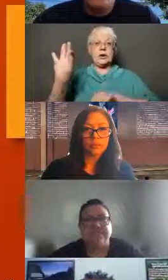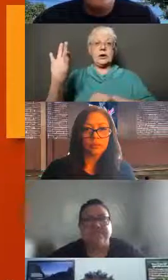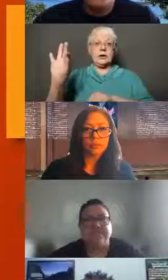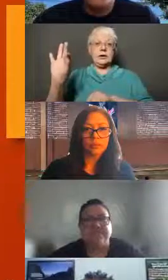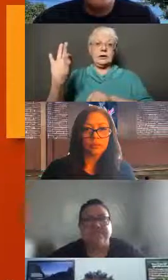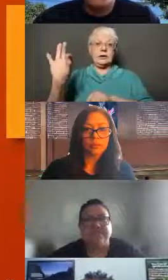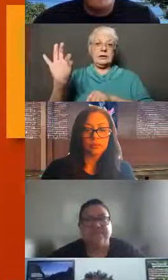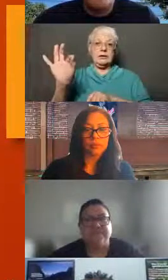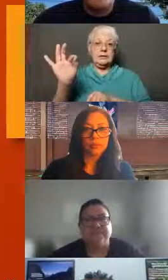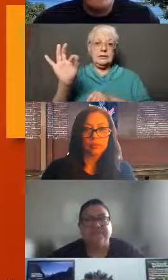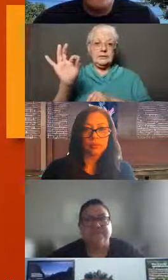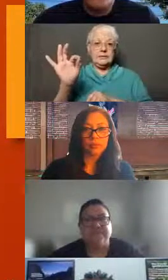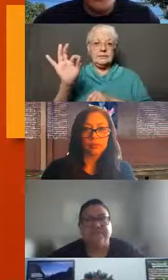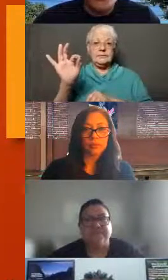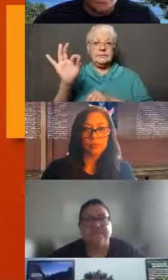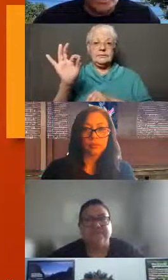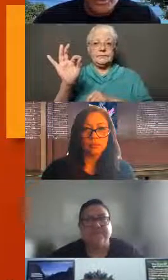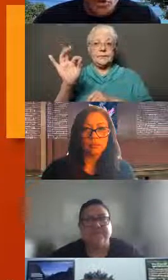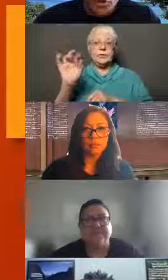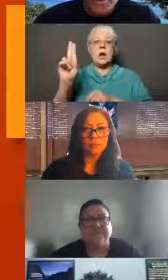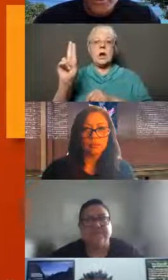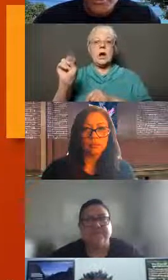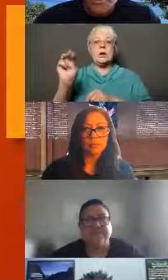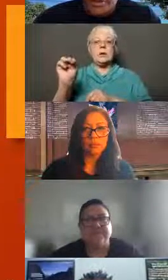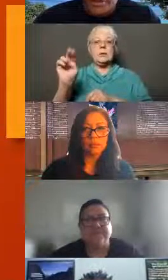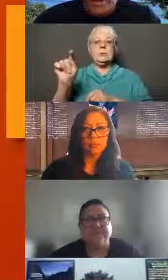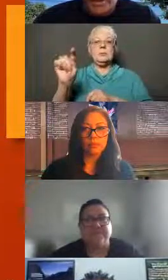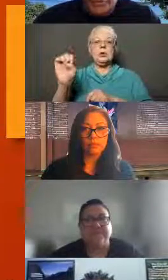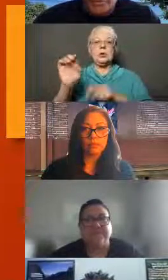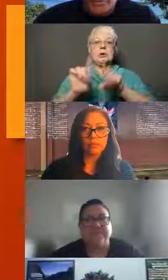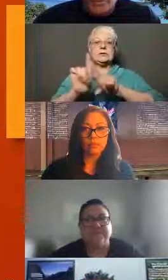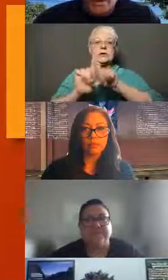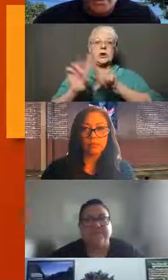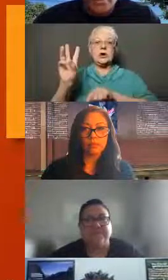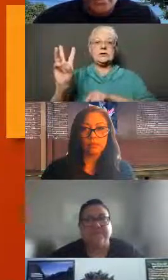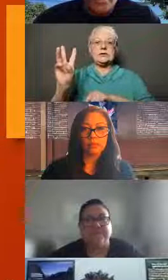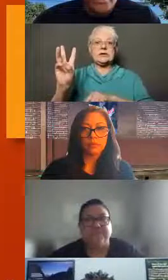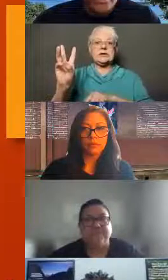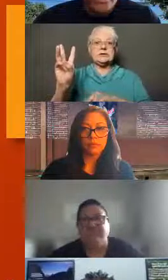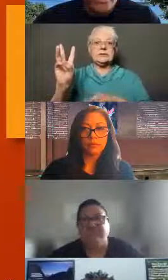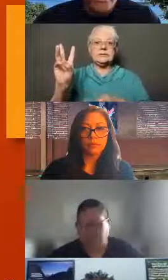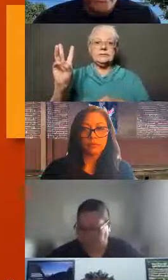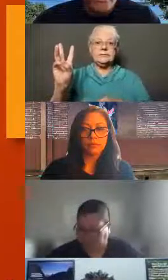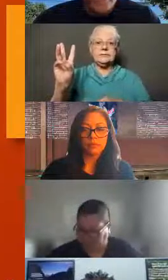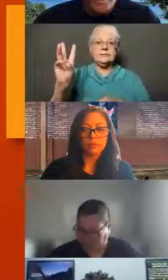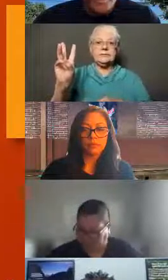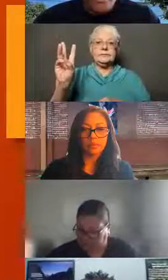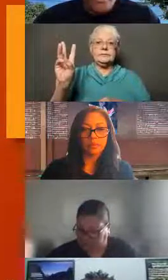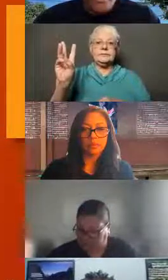To unmute yourself, it's *6.